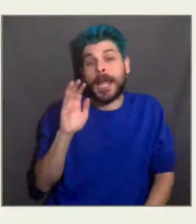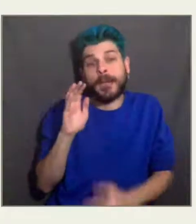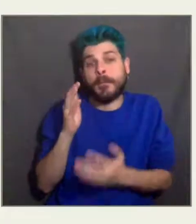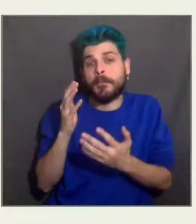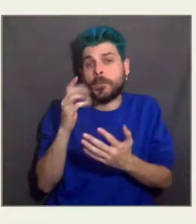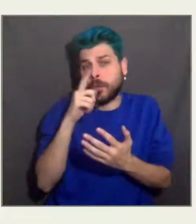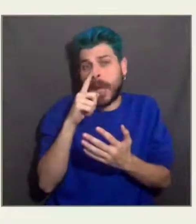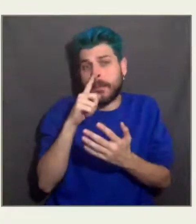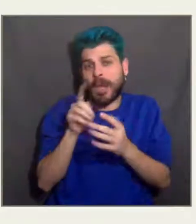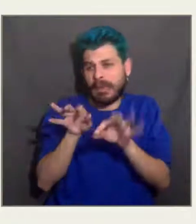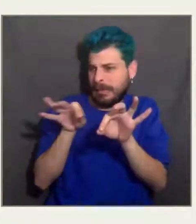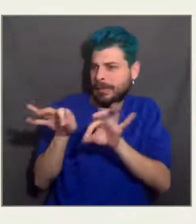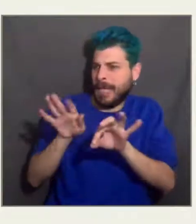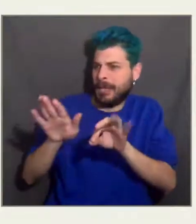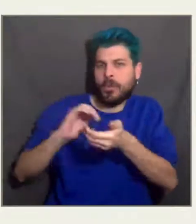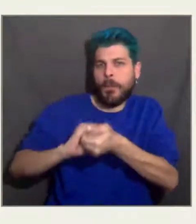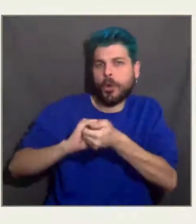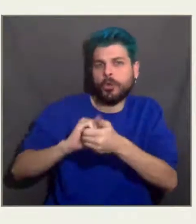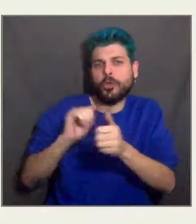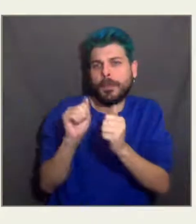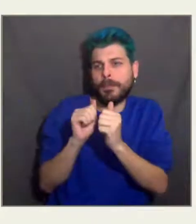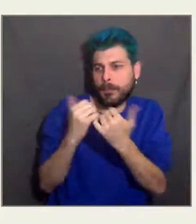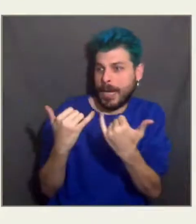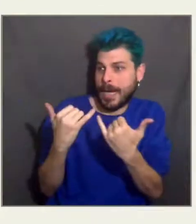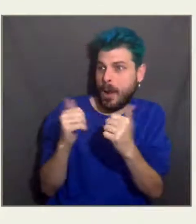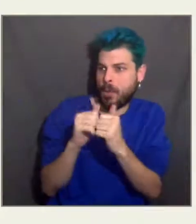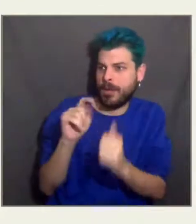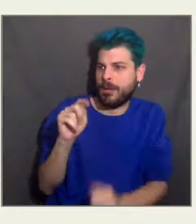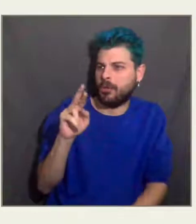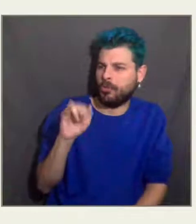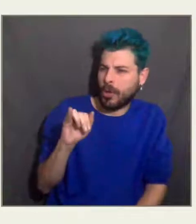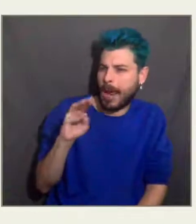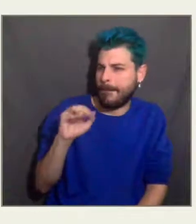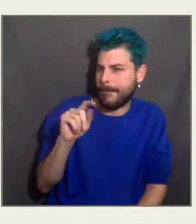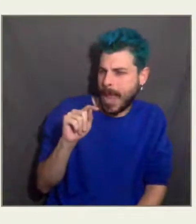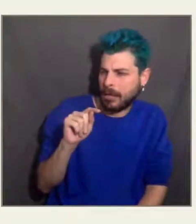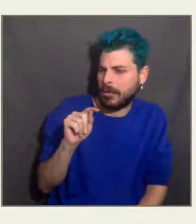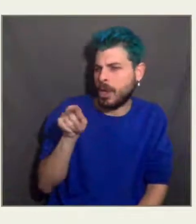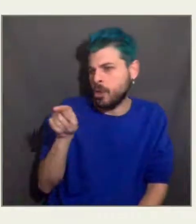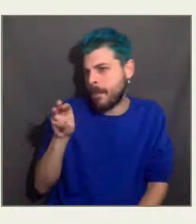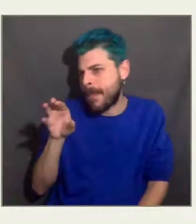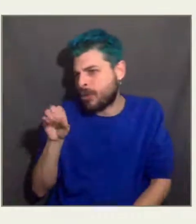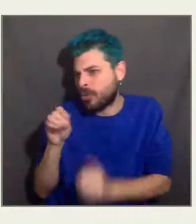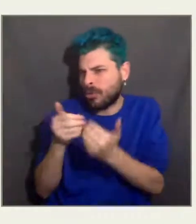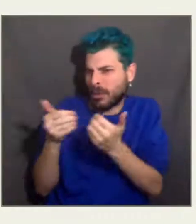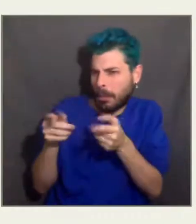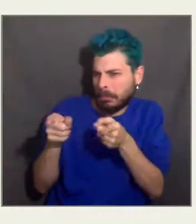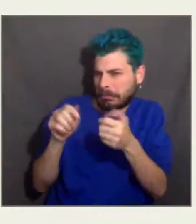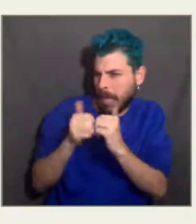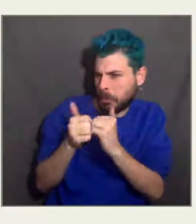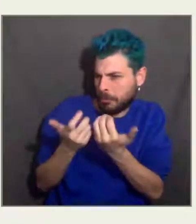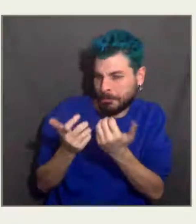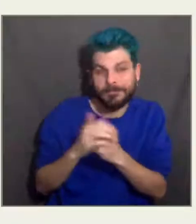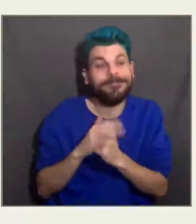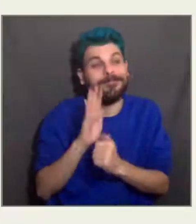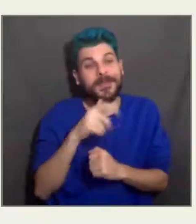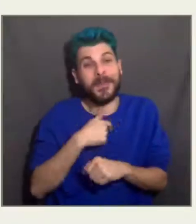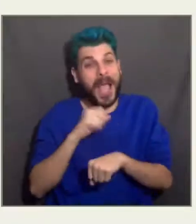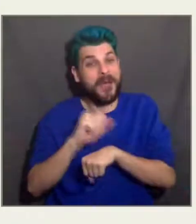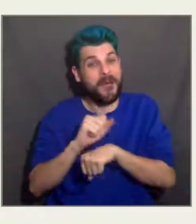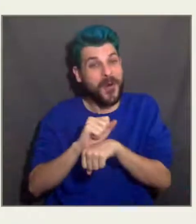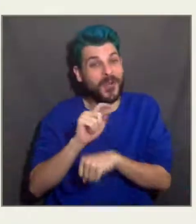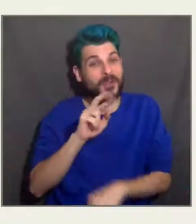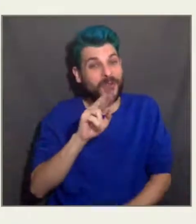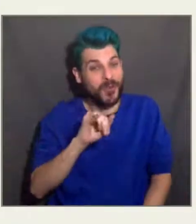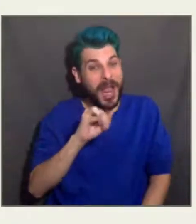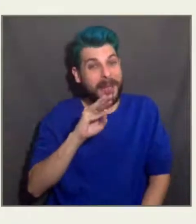with TriMet and how they're different from Metro. Yeah. Well, having worked at TriMet almost 20 years ago and at Metro almost 20 years